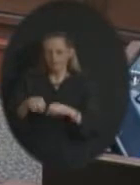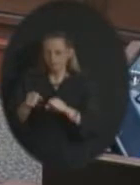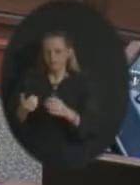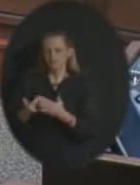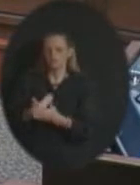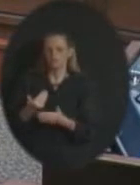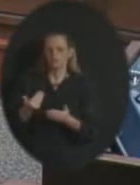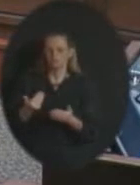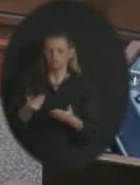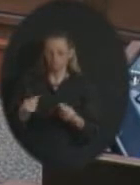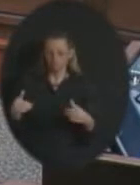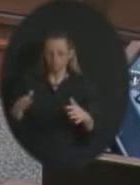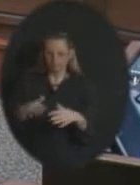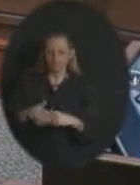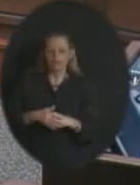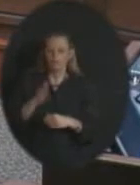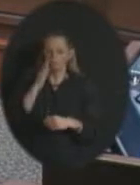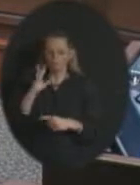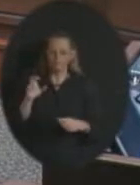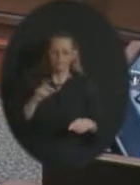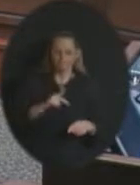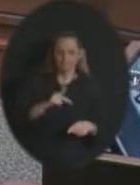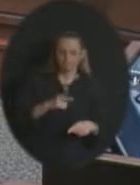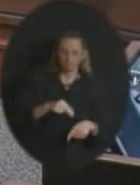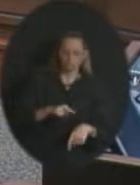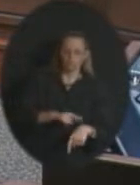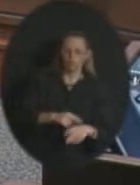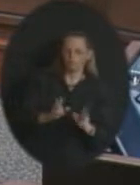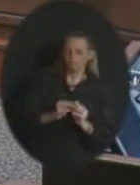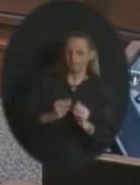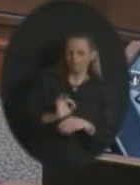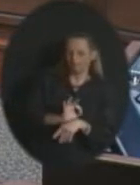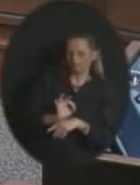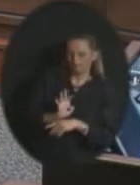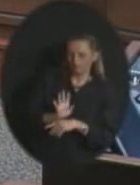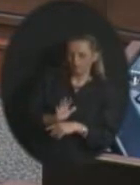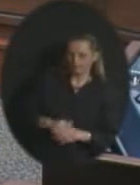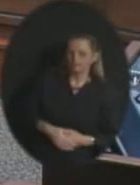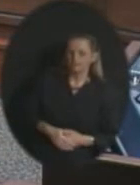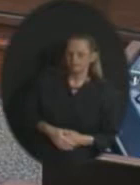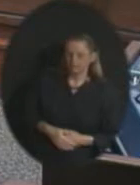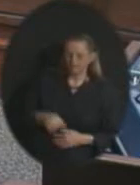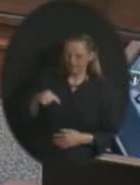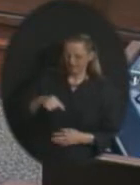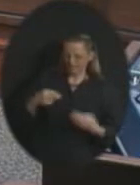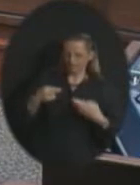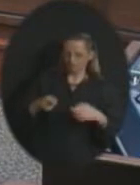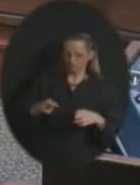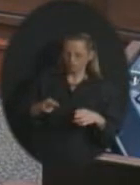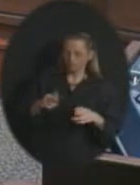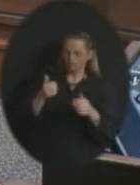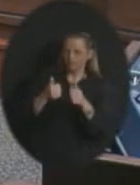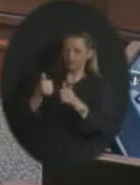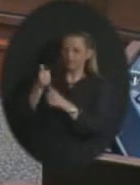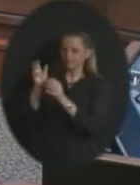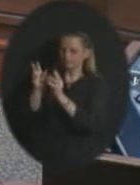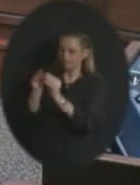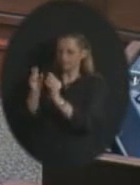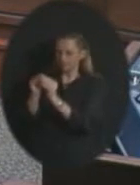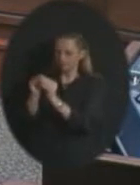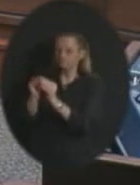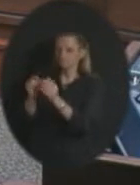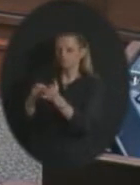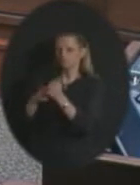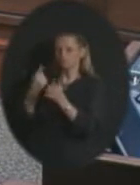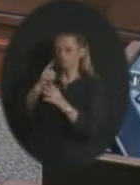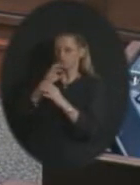board return to the regular meeting at, 9:45? Yes, please. In this room. The executive session is required in order to provide